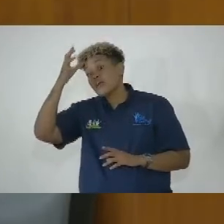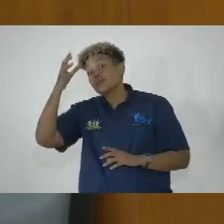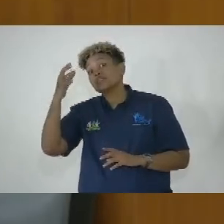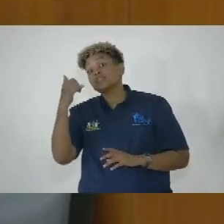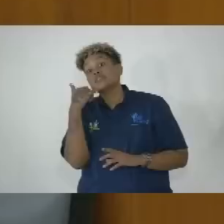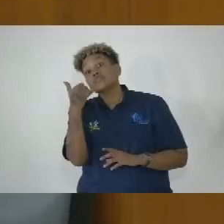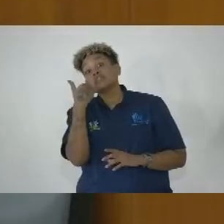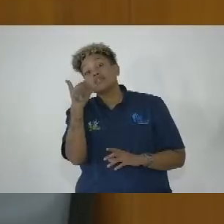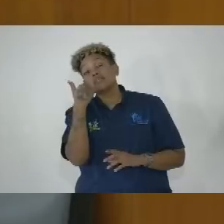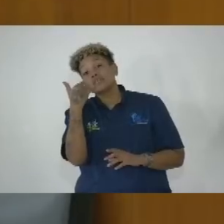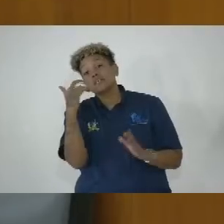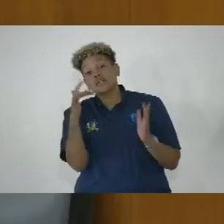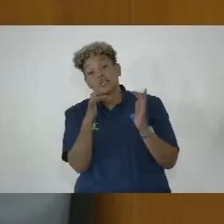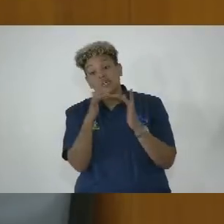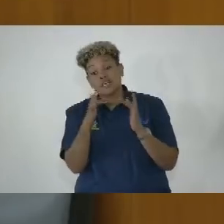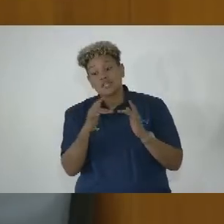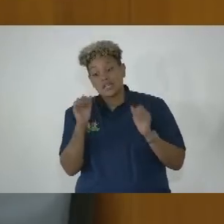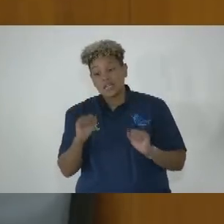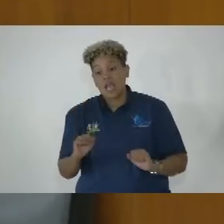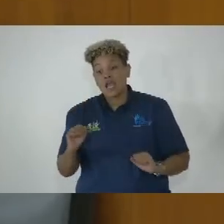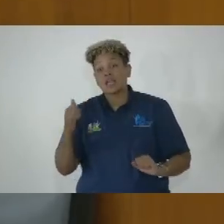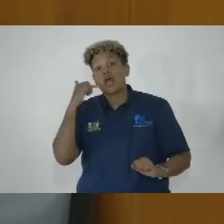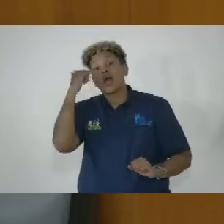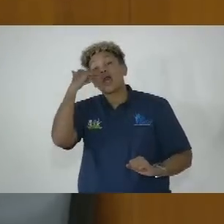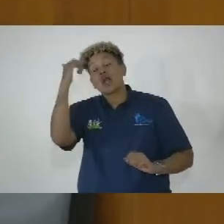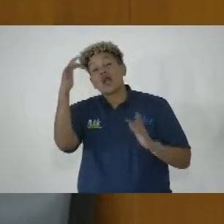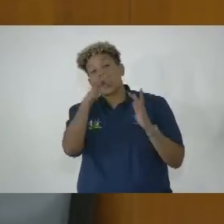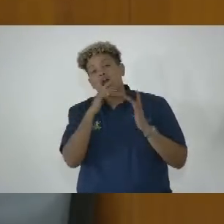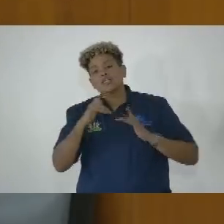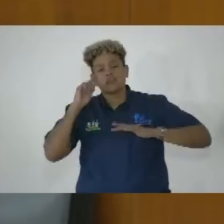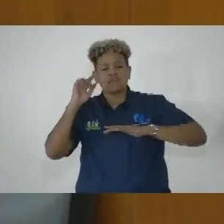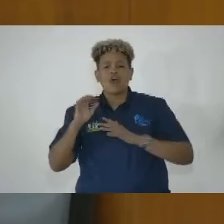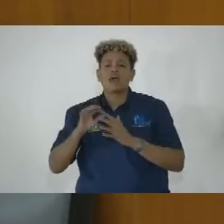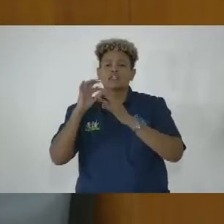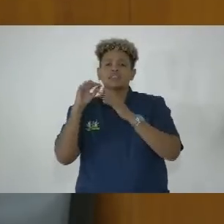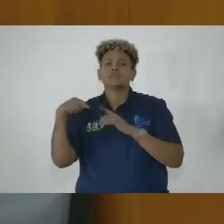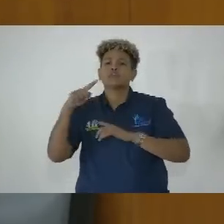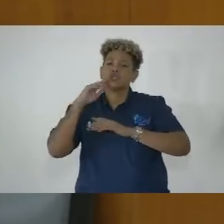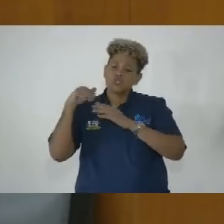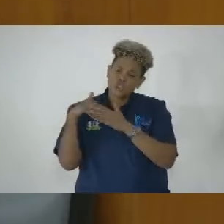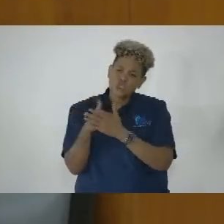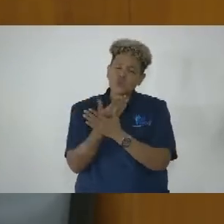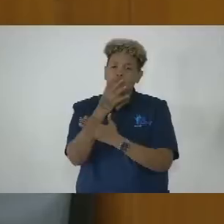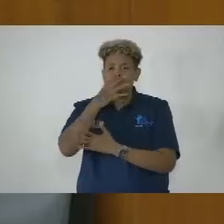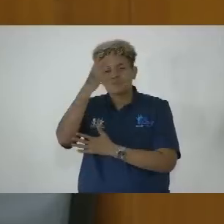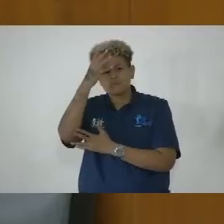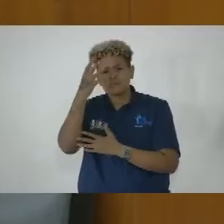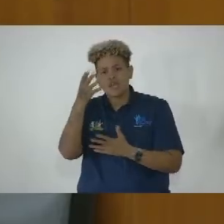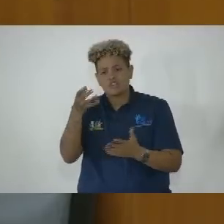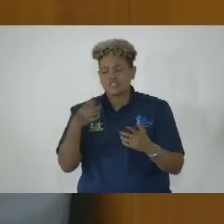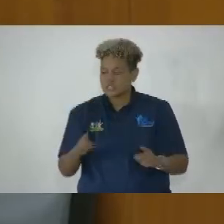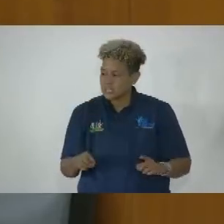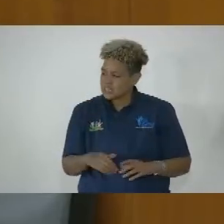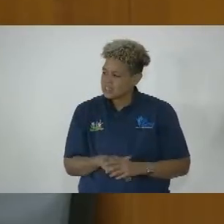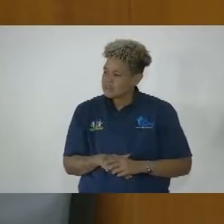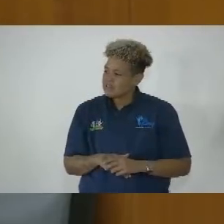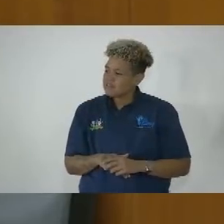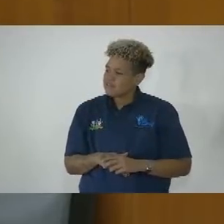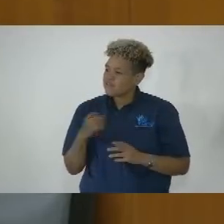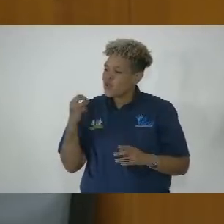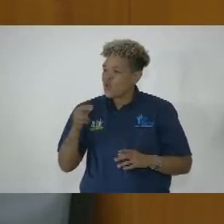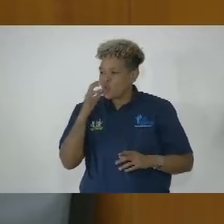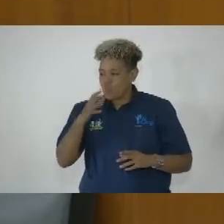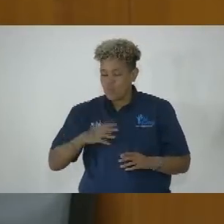helpline. A helpline for especially new parents or women